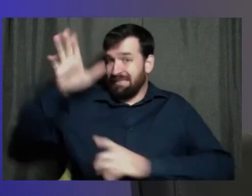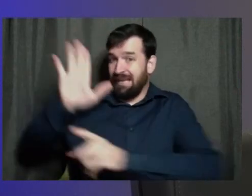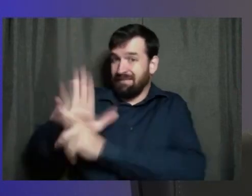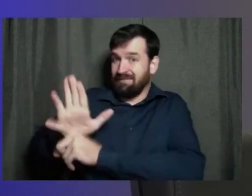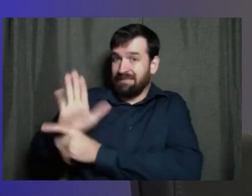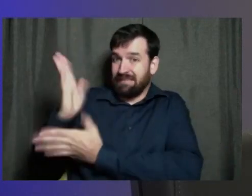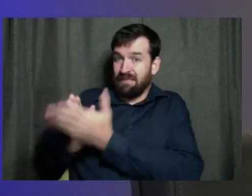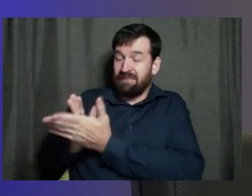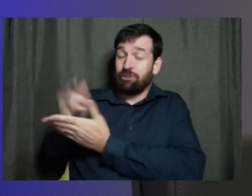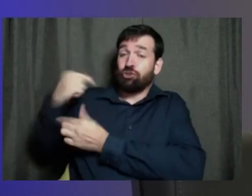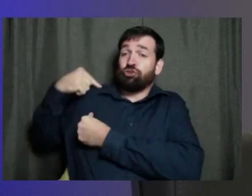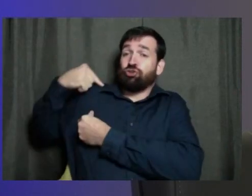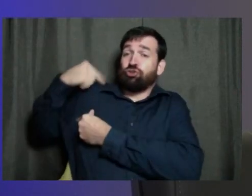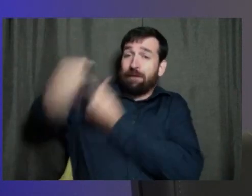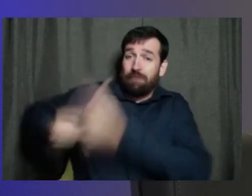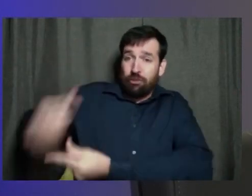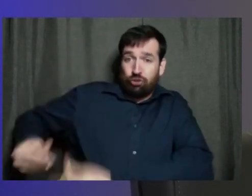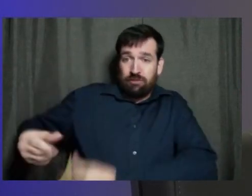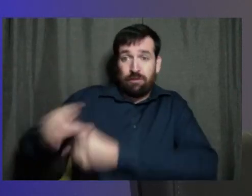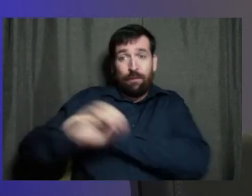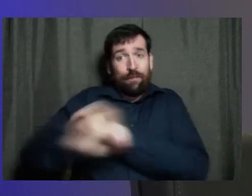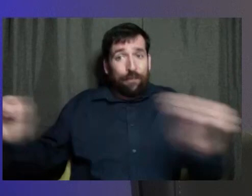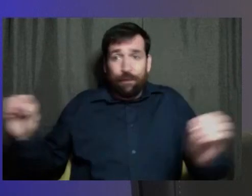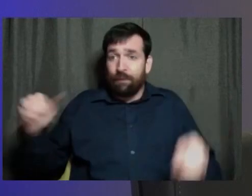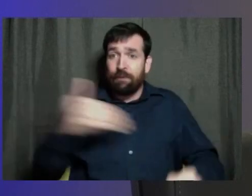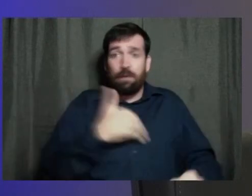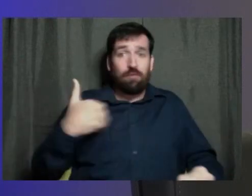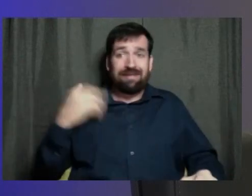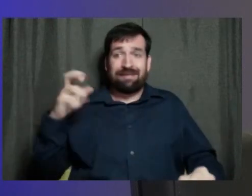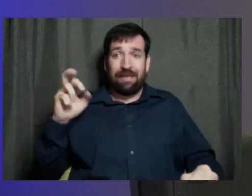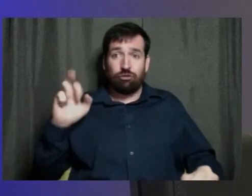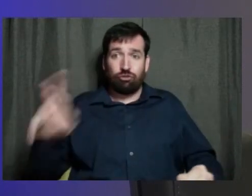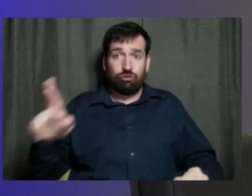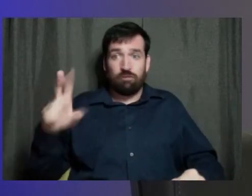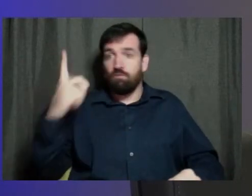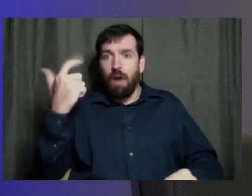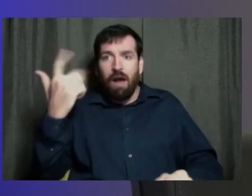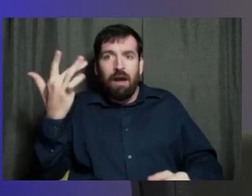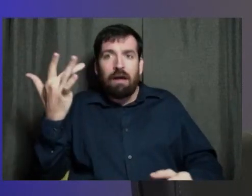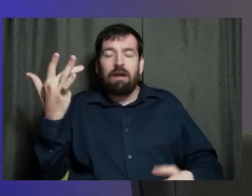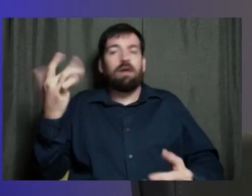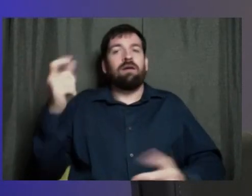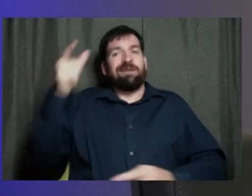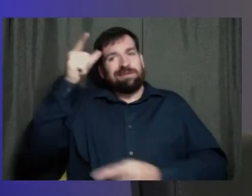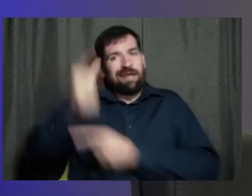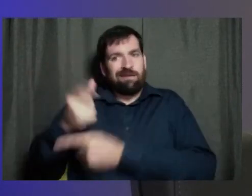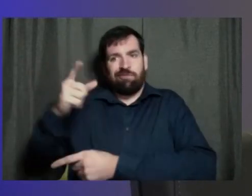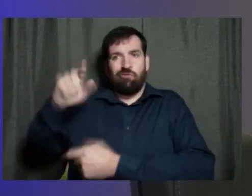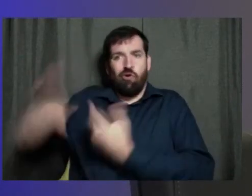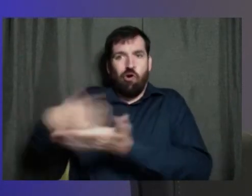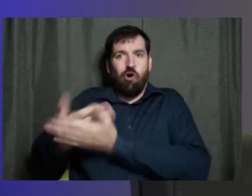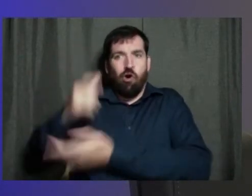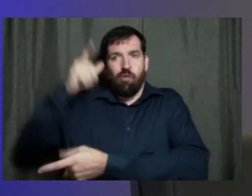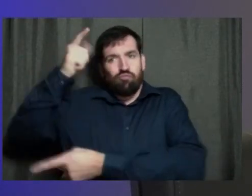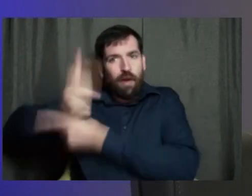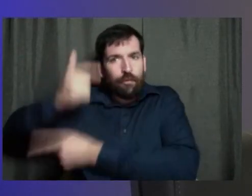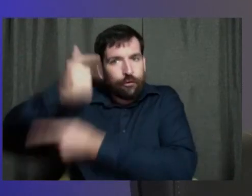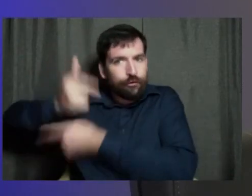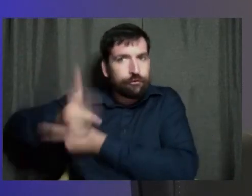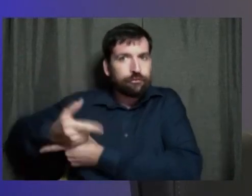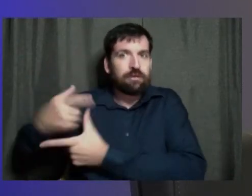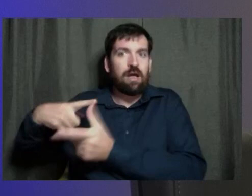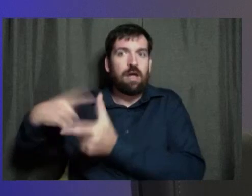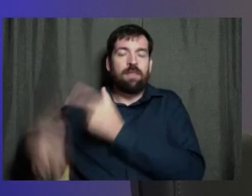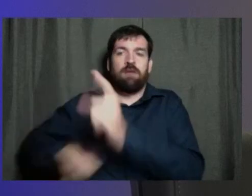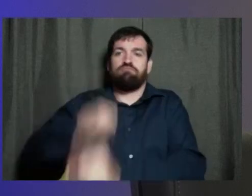where there's no breast cancer because maybe dad had all brothers and their grandfather maybe had all brothers, and then all of a sudden we get